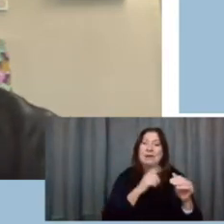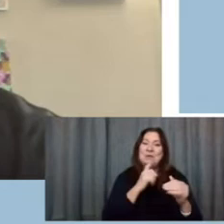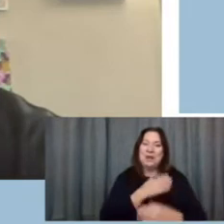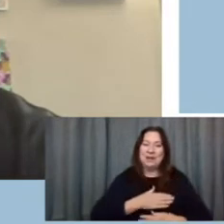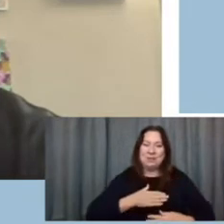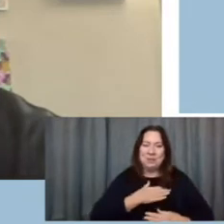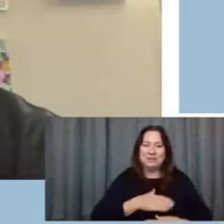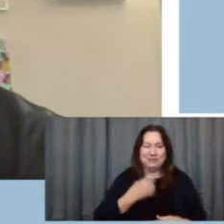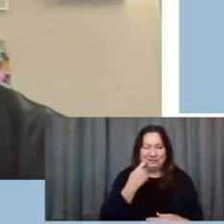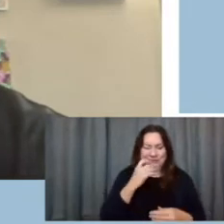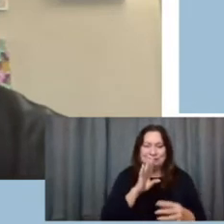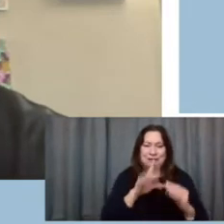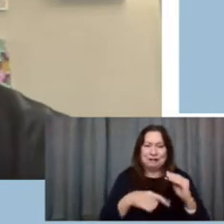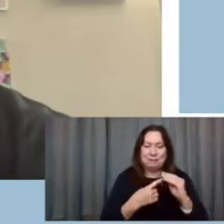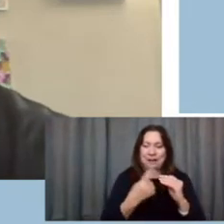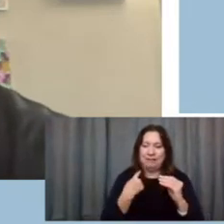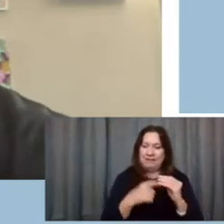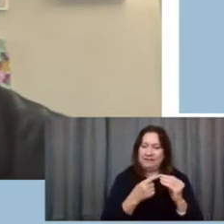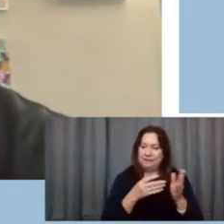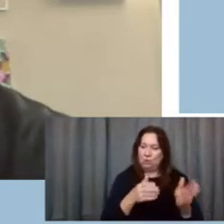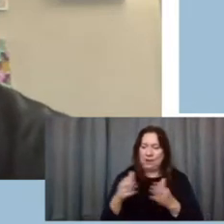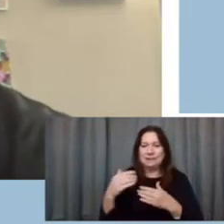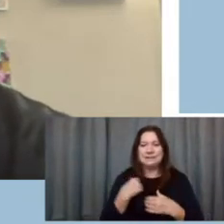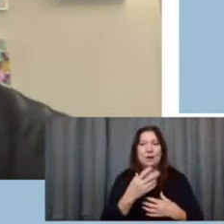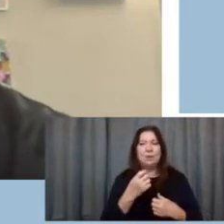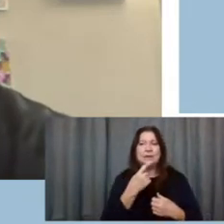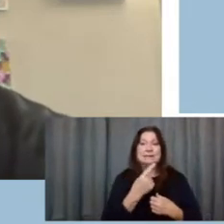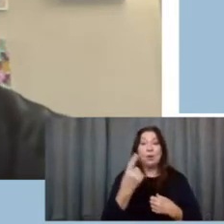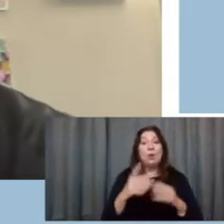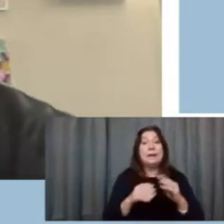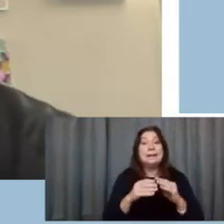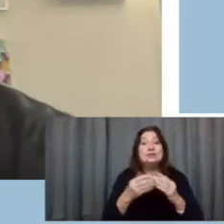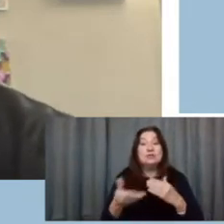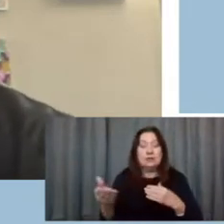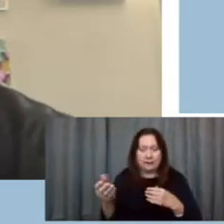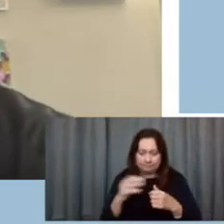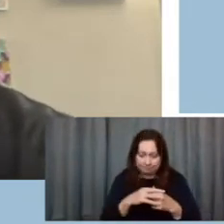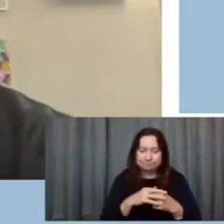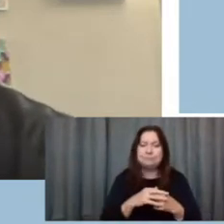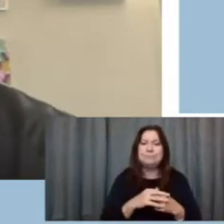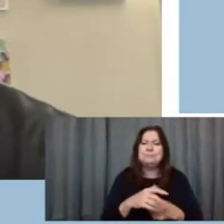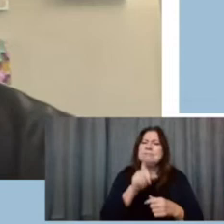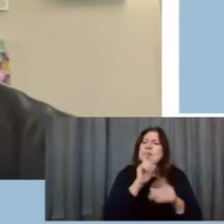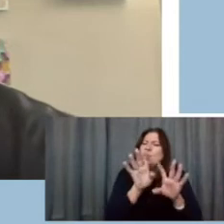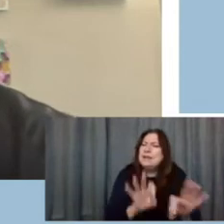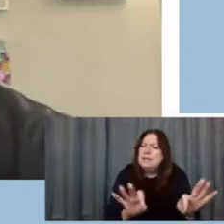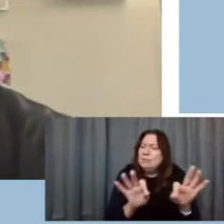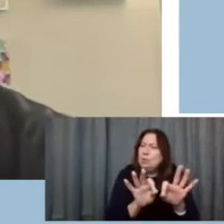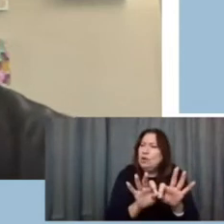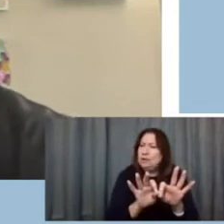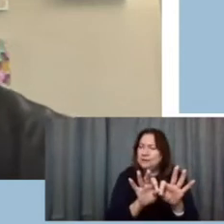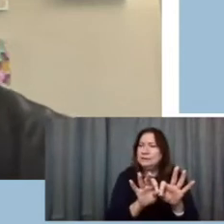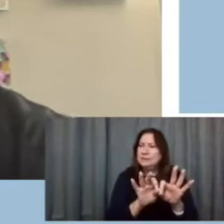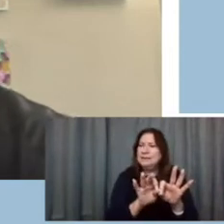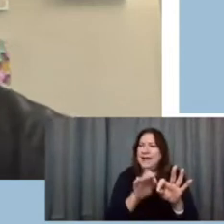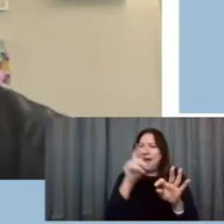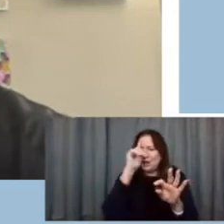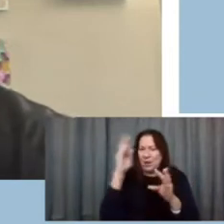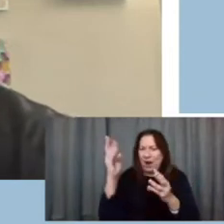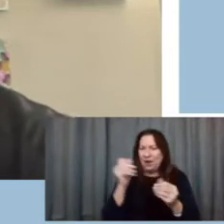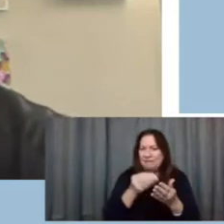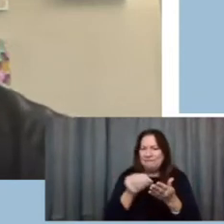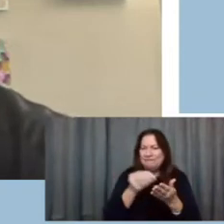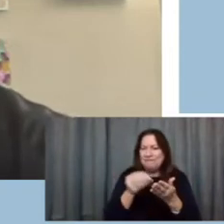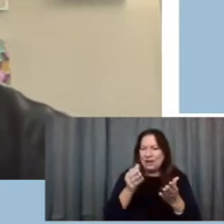was talking about was these instruments. I want to say one additional thing about that. It's really important, and I know that our funder wants us to